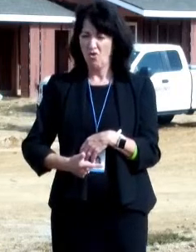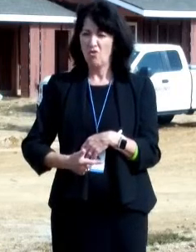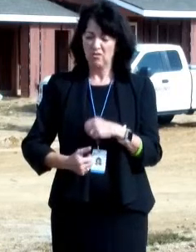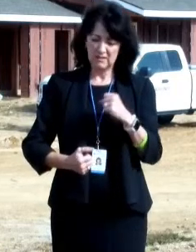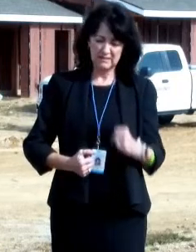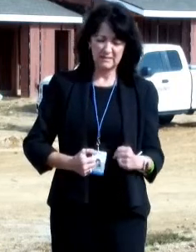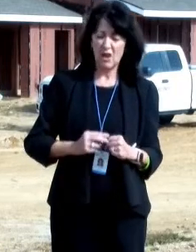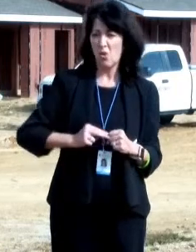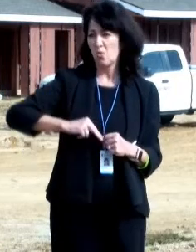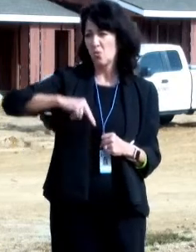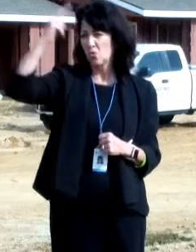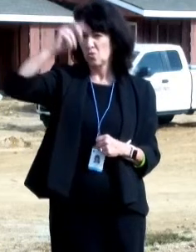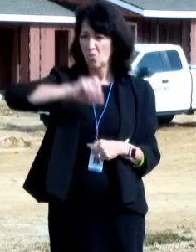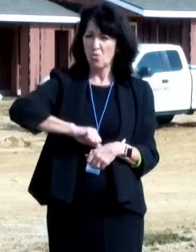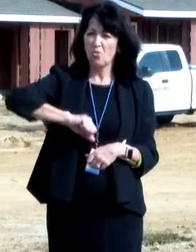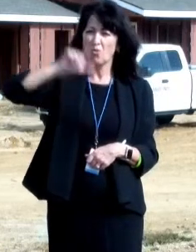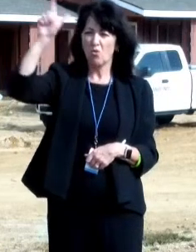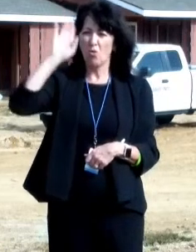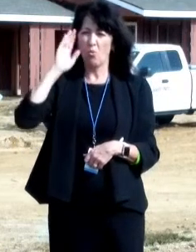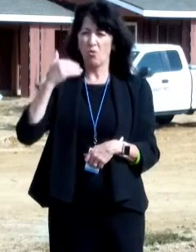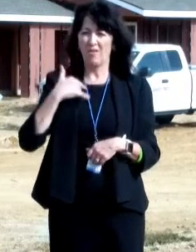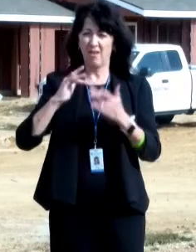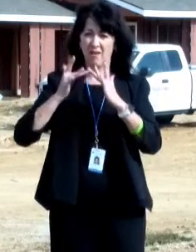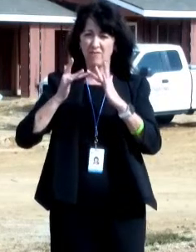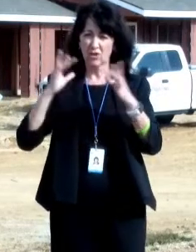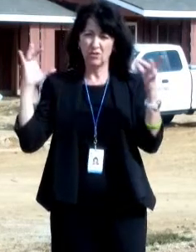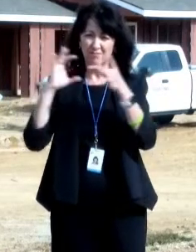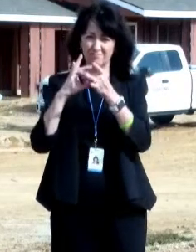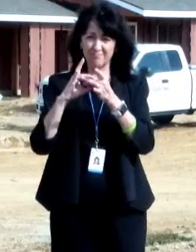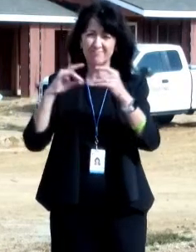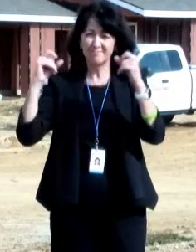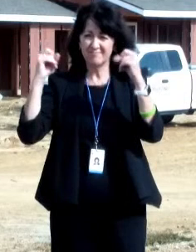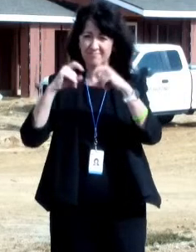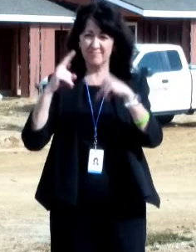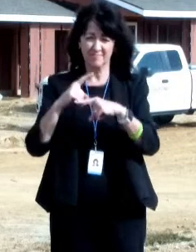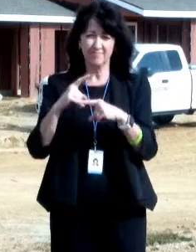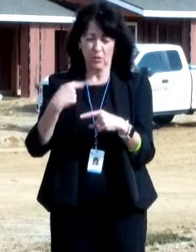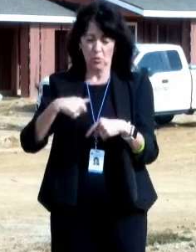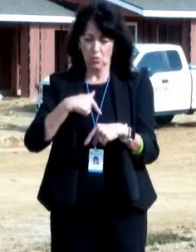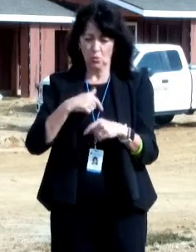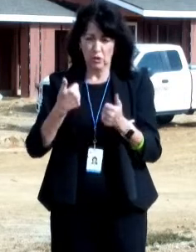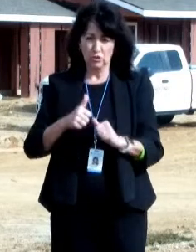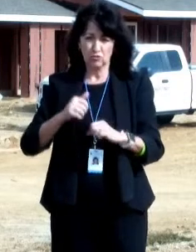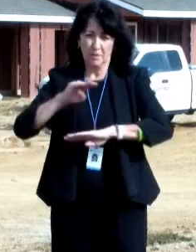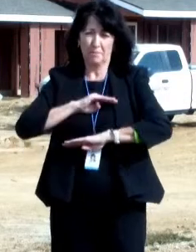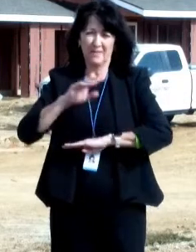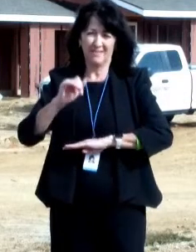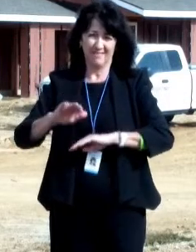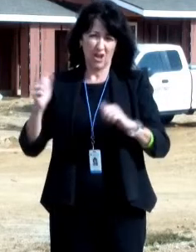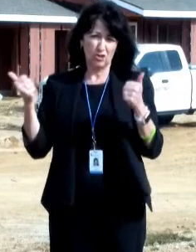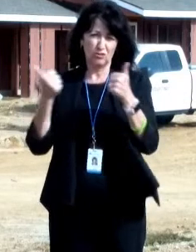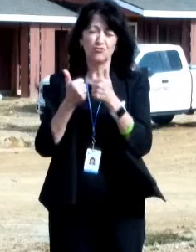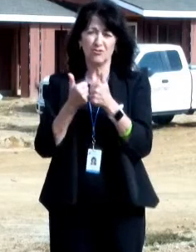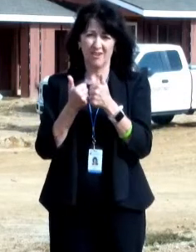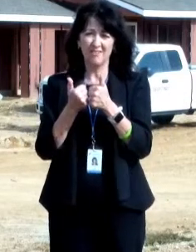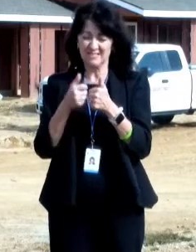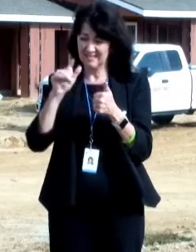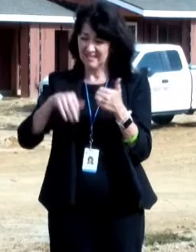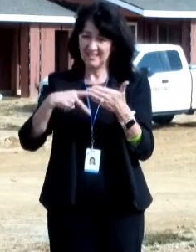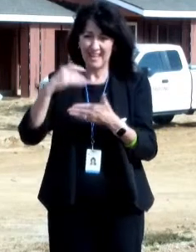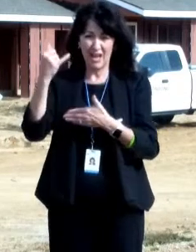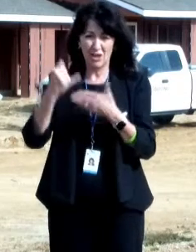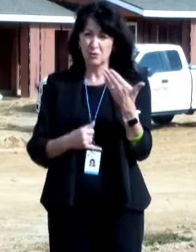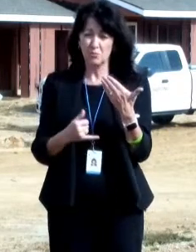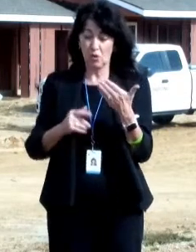challenge, and we've tried to meet those challenges. The $25 million for this really important project, and a project that just